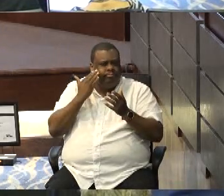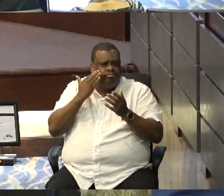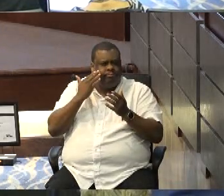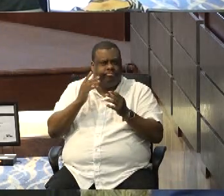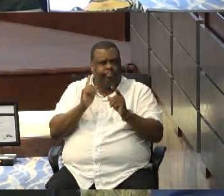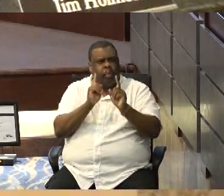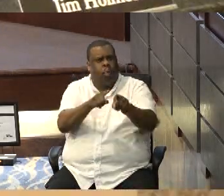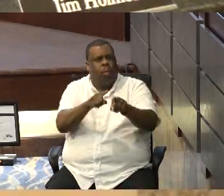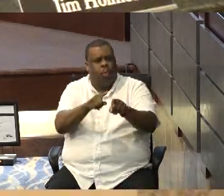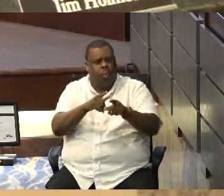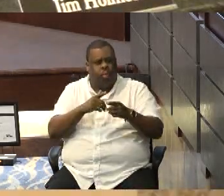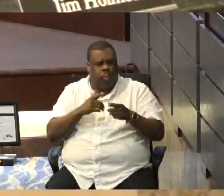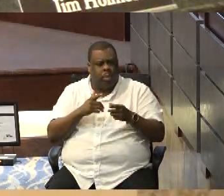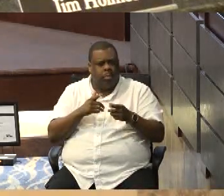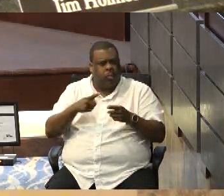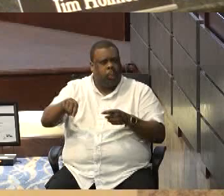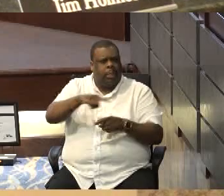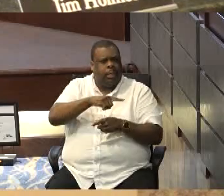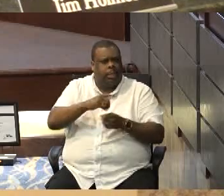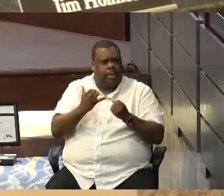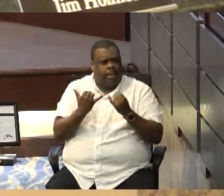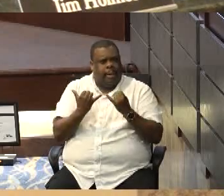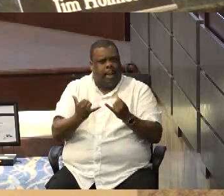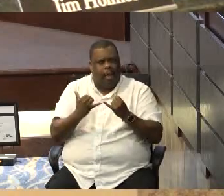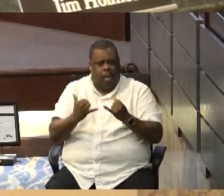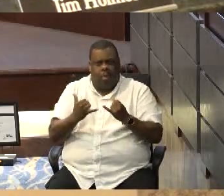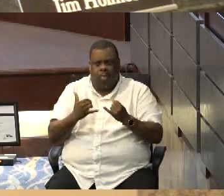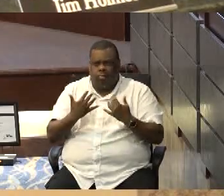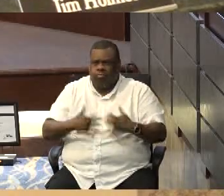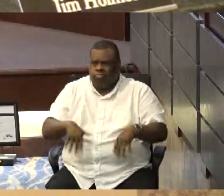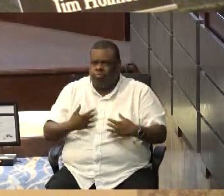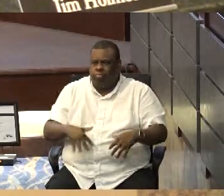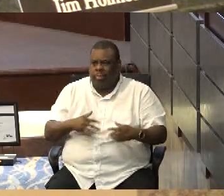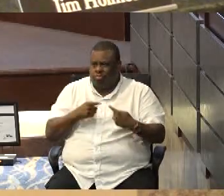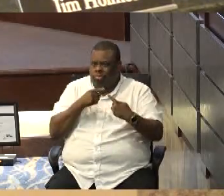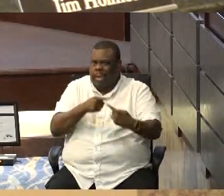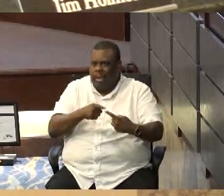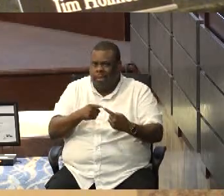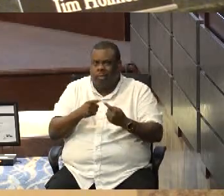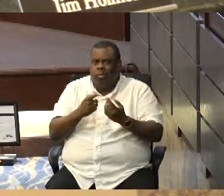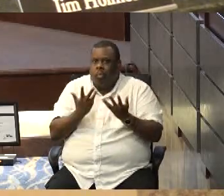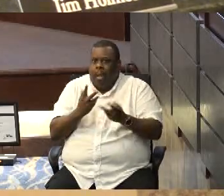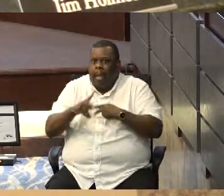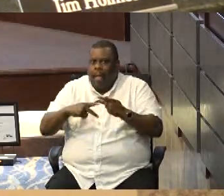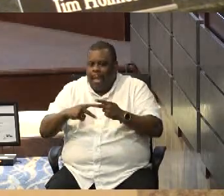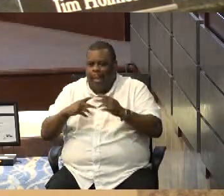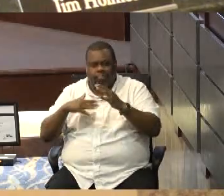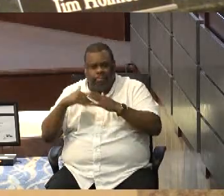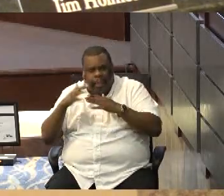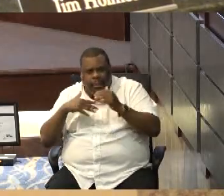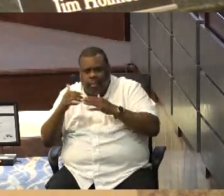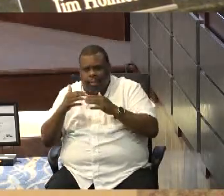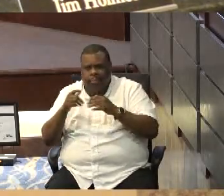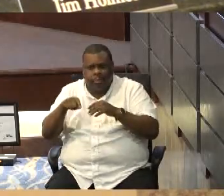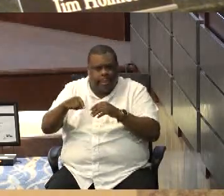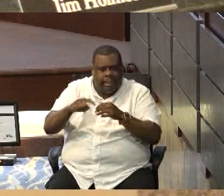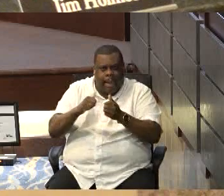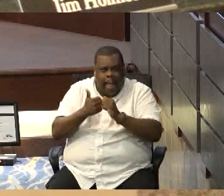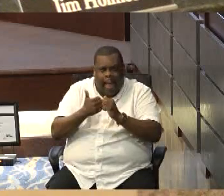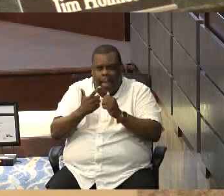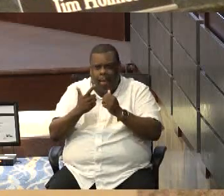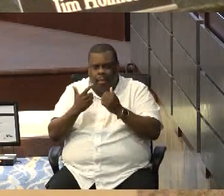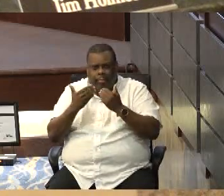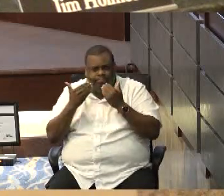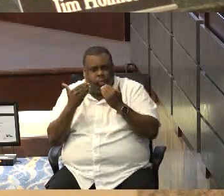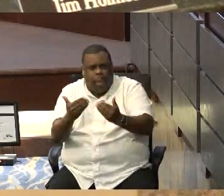already, we're already kind of challenging when we come in the building. We want to make it a little more comfortable to think through what we're trying to get done